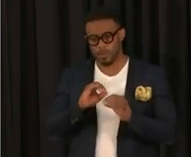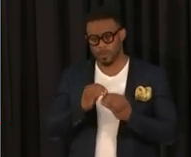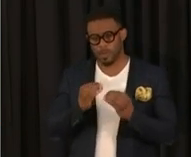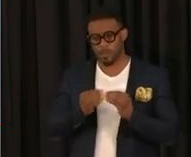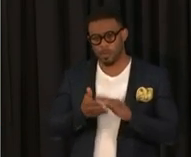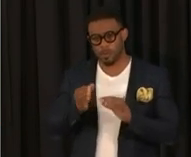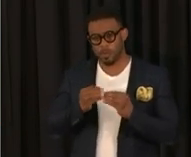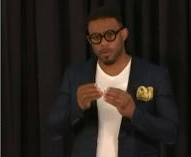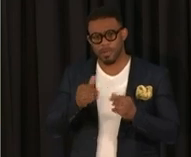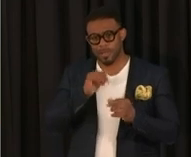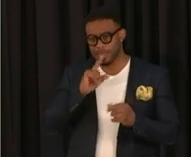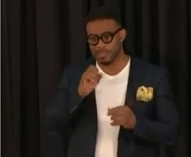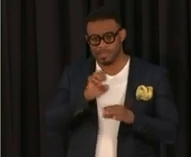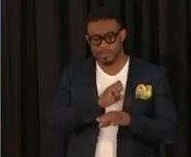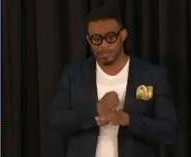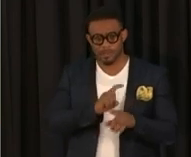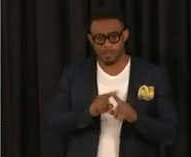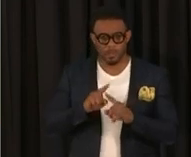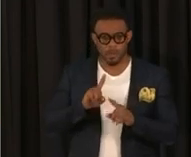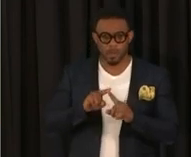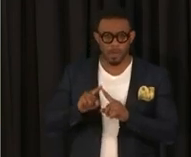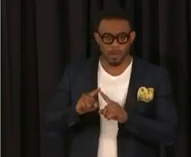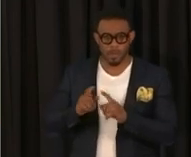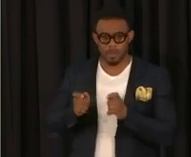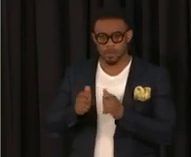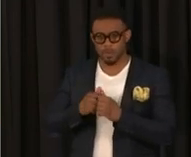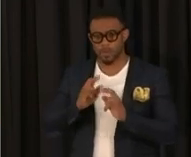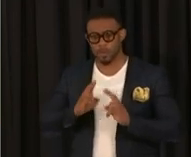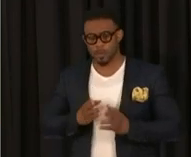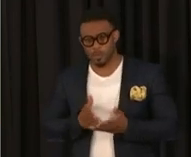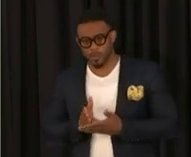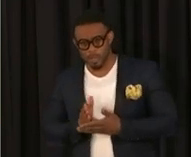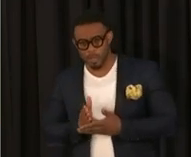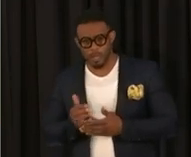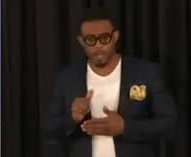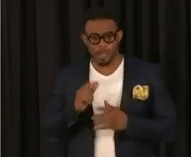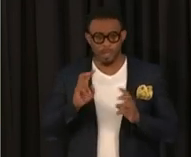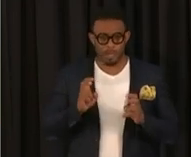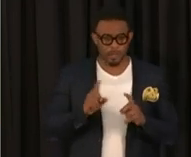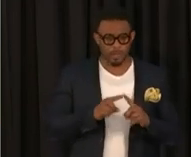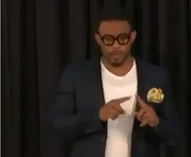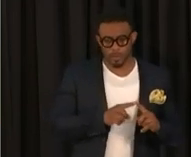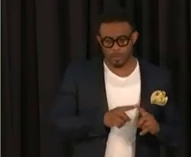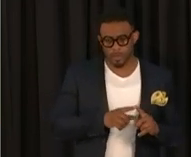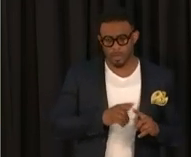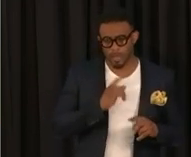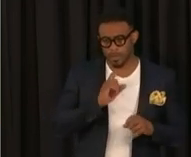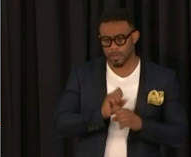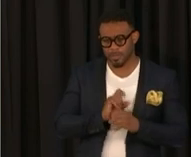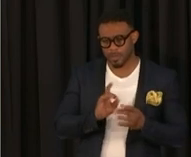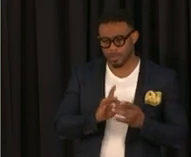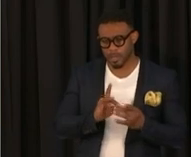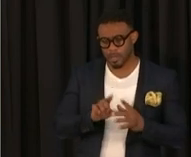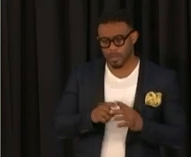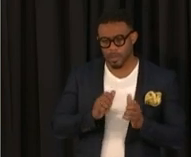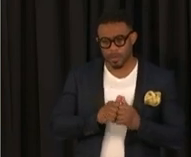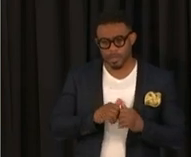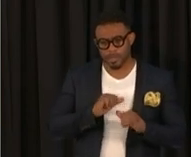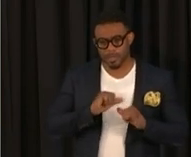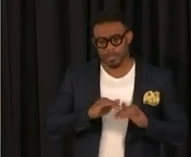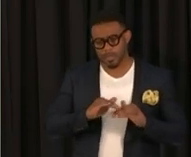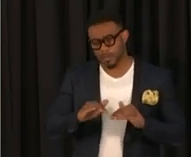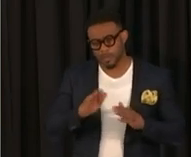more efficiently. And it's not just energy as well. It also deals with like human rights and other issues as well. So I would definitely say start